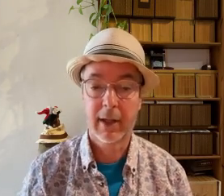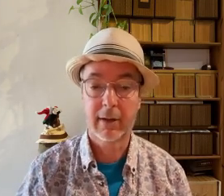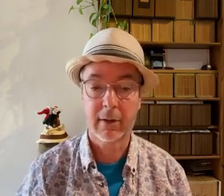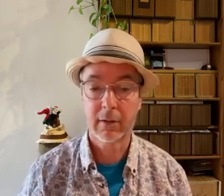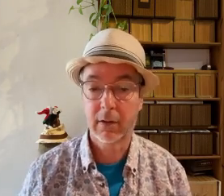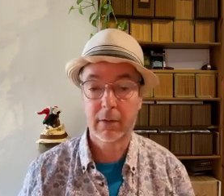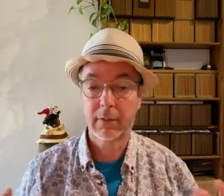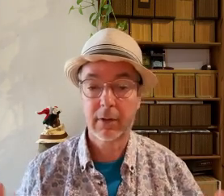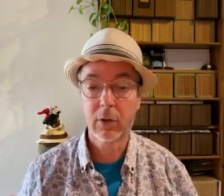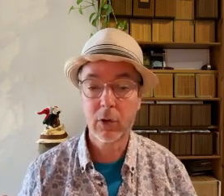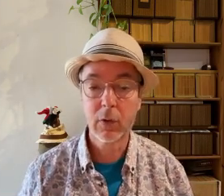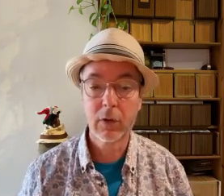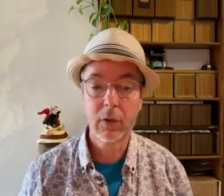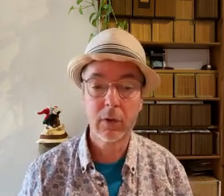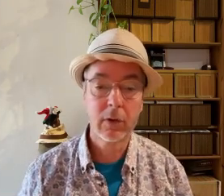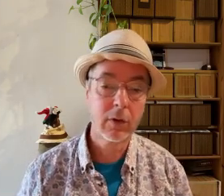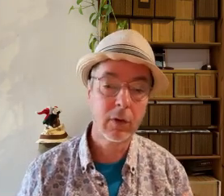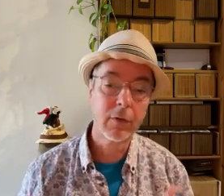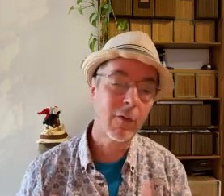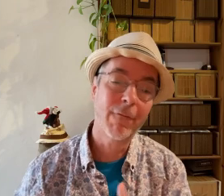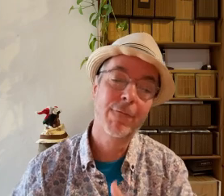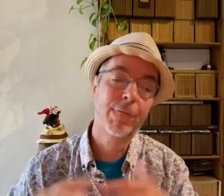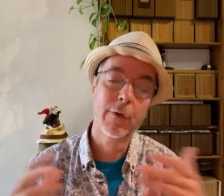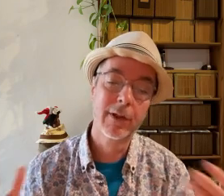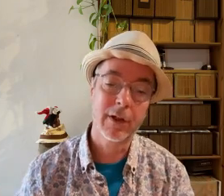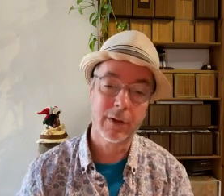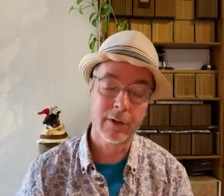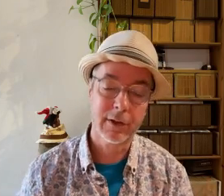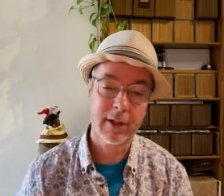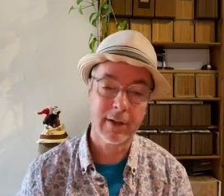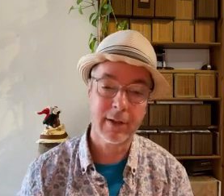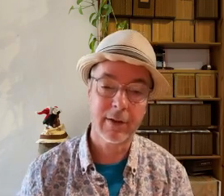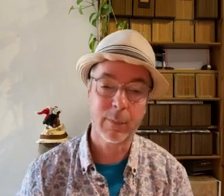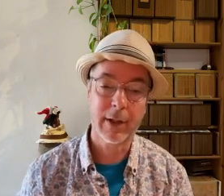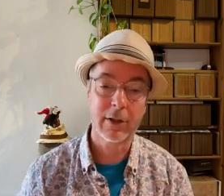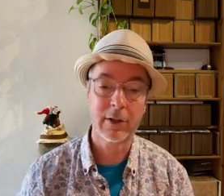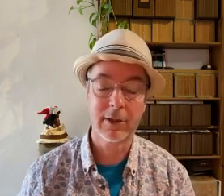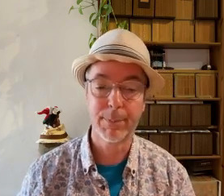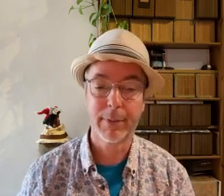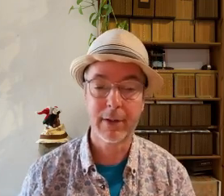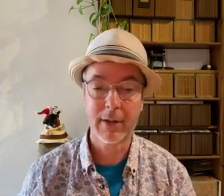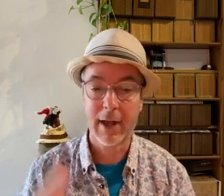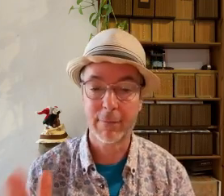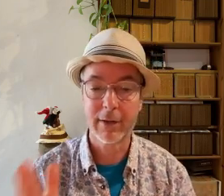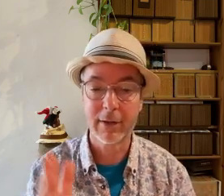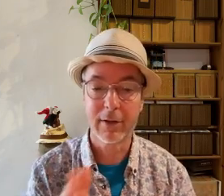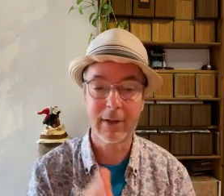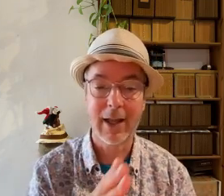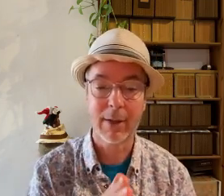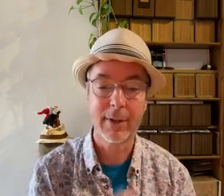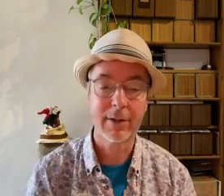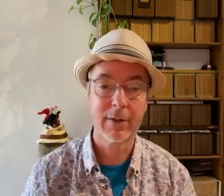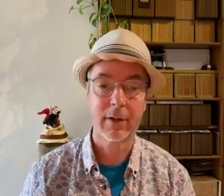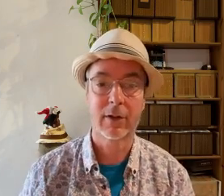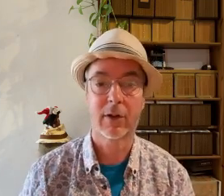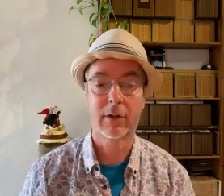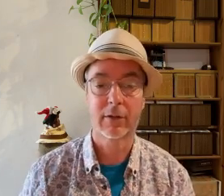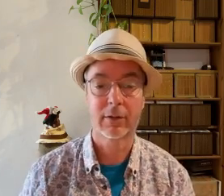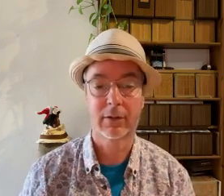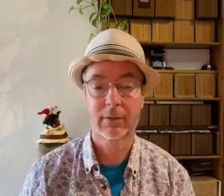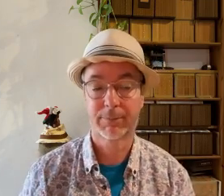and head. Yeah, you don't fully understand it by simply having the elements